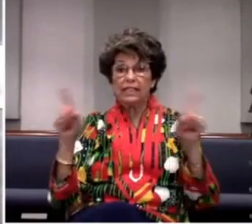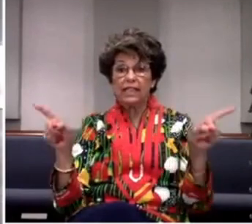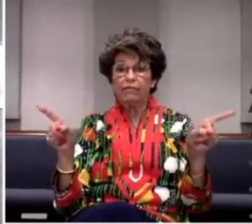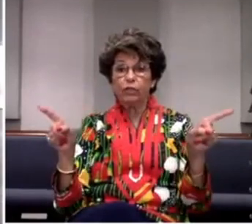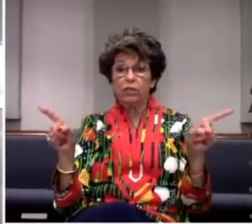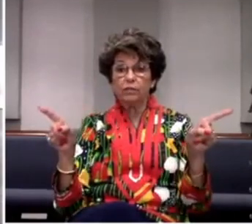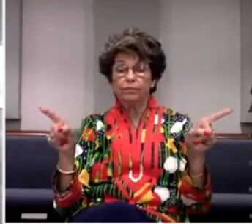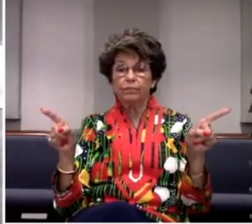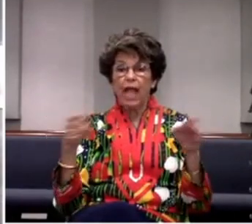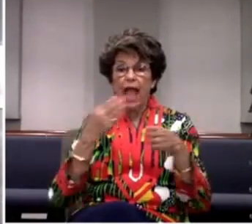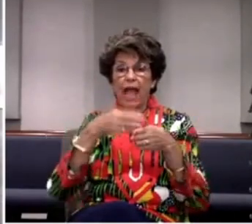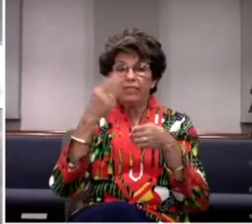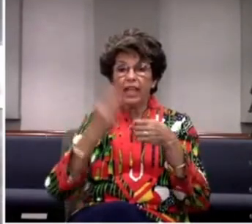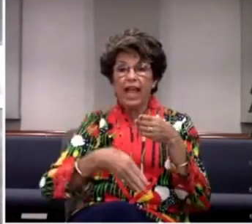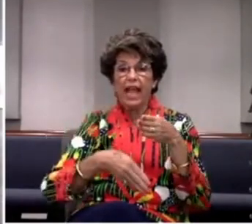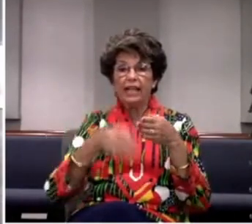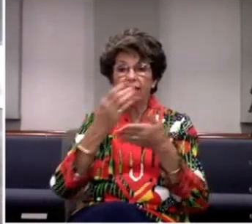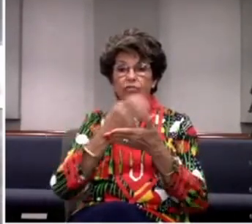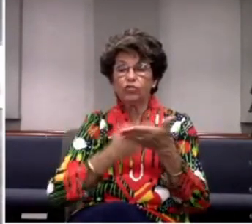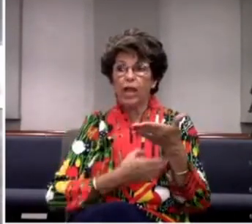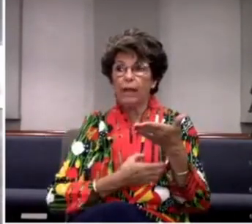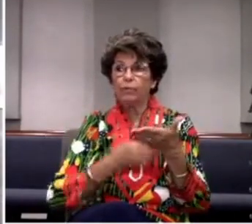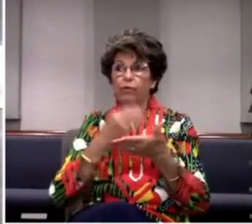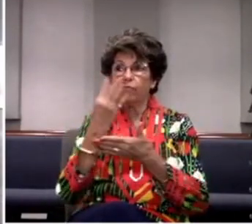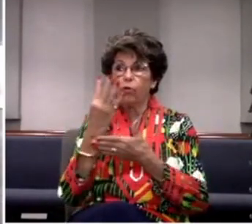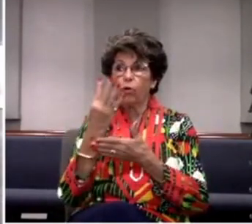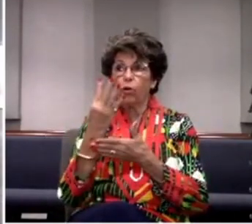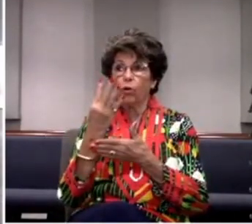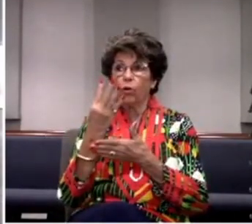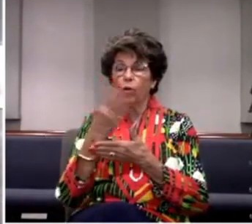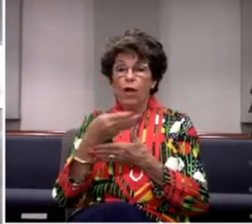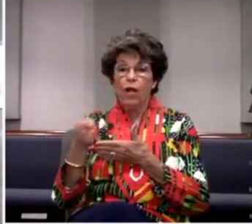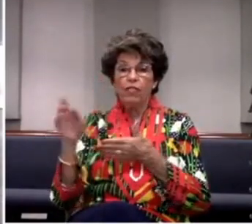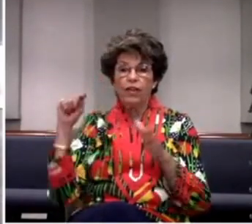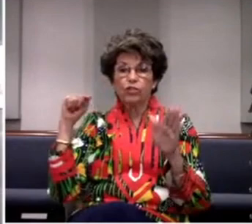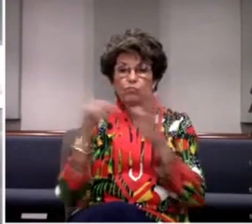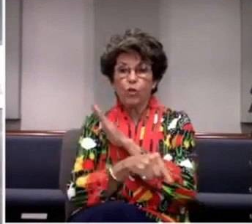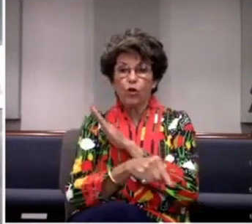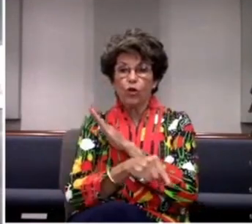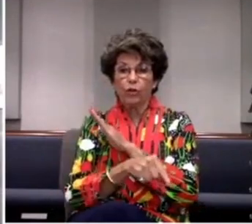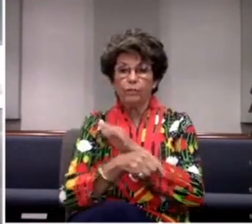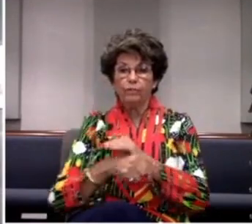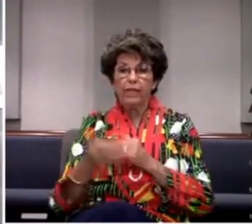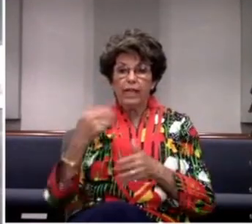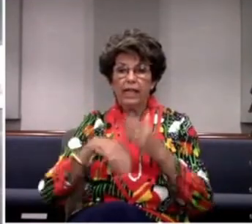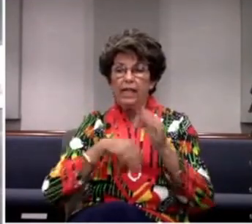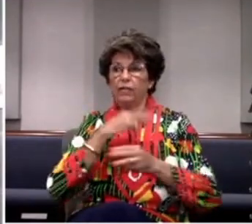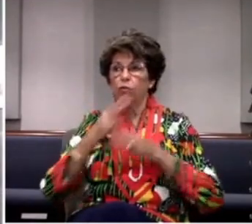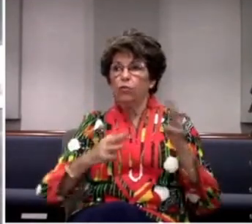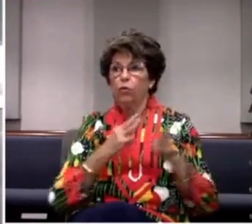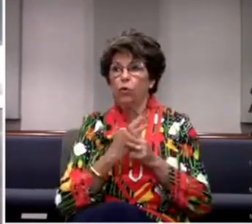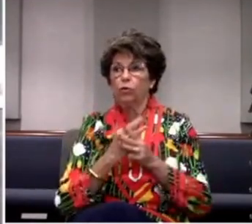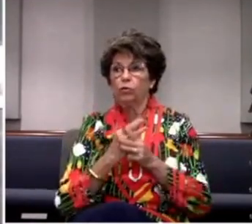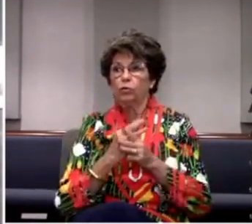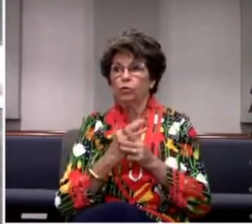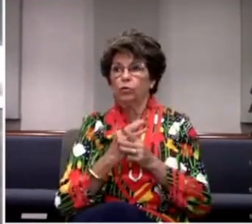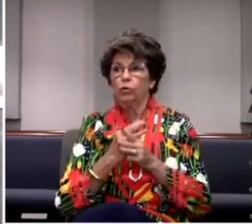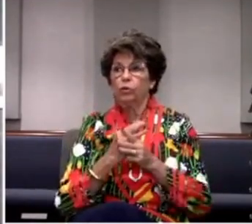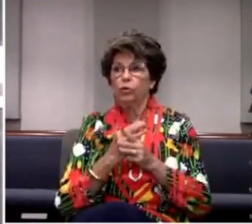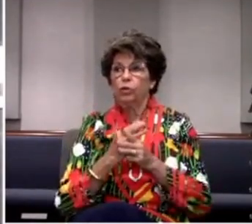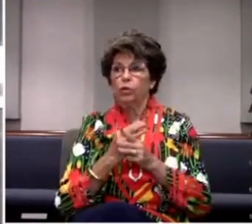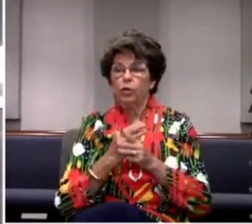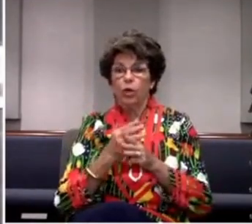the end of chapter number 4, there's murder already and the world has become violent.